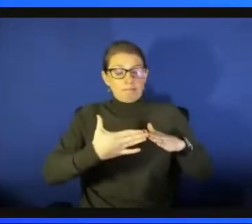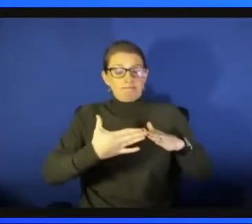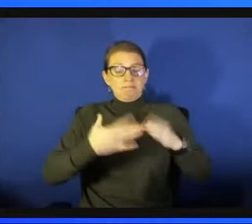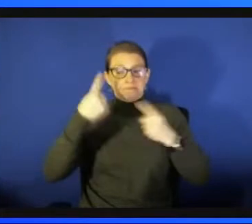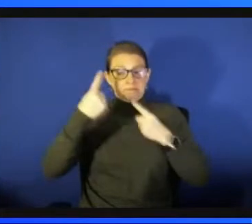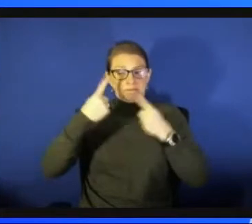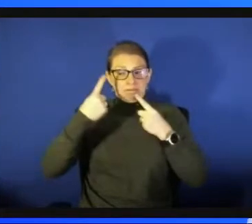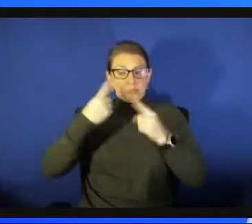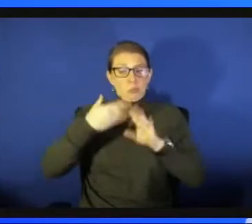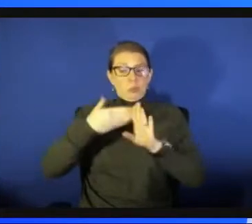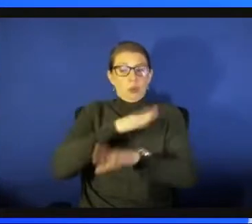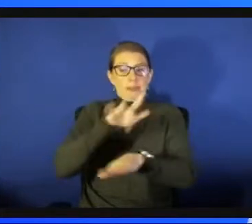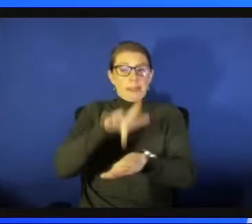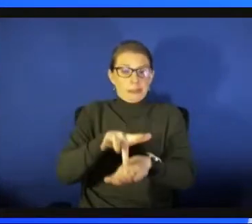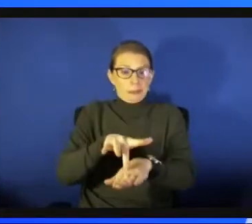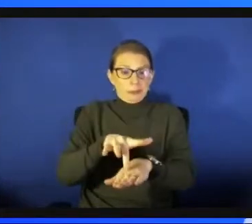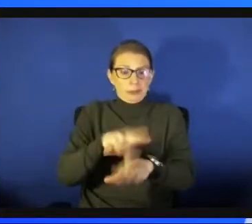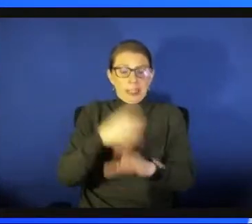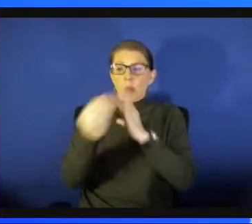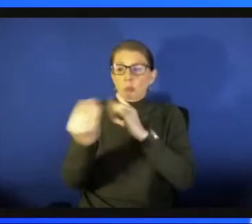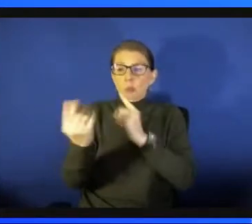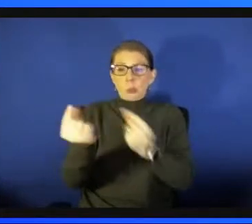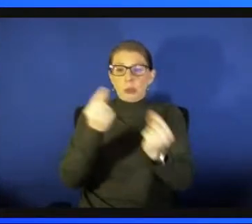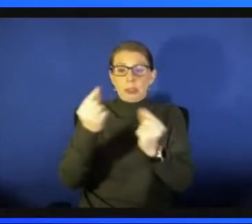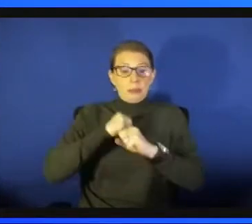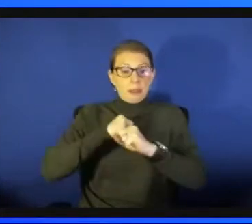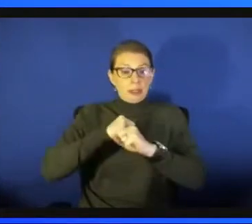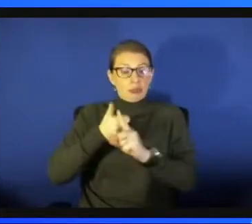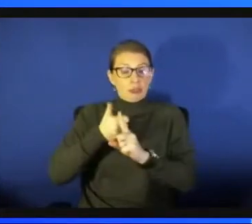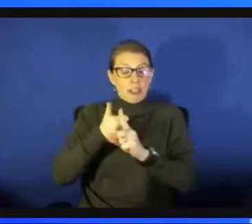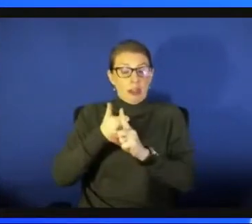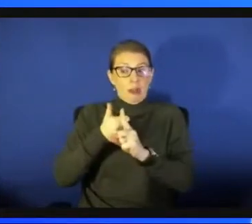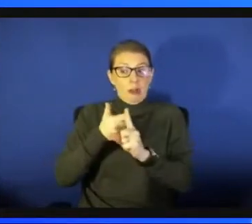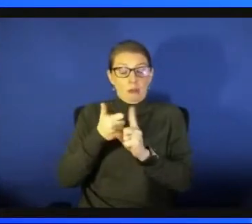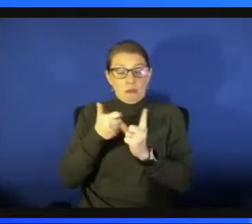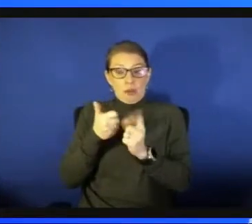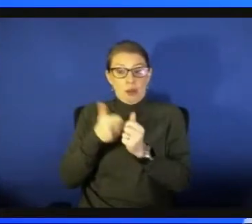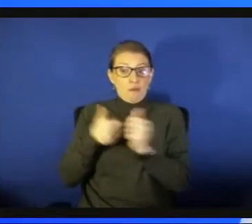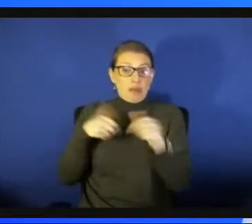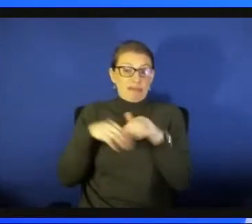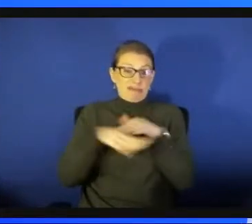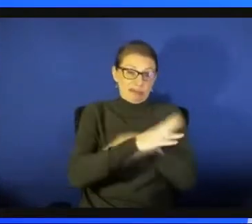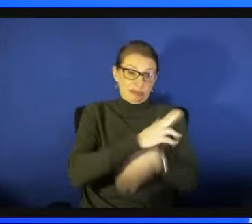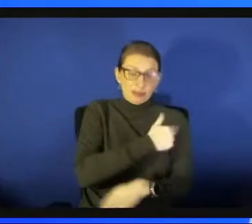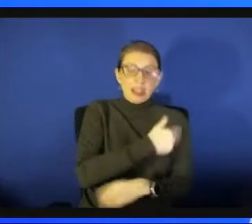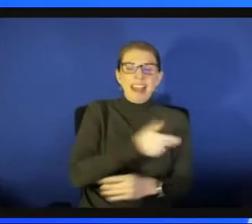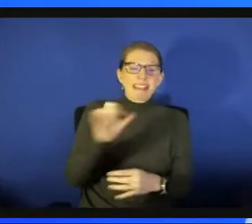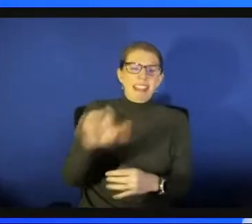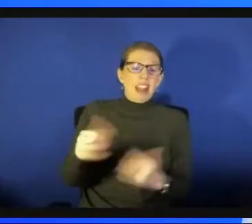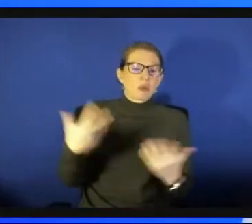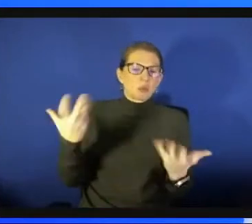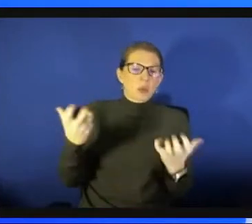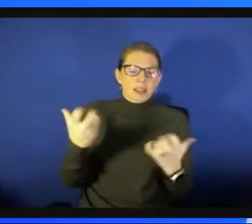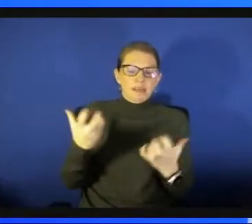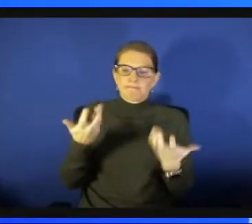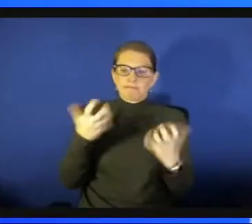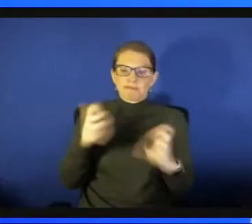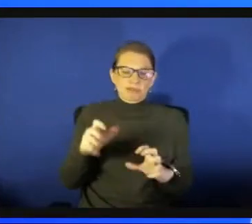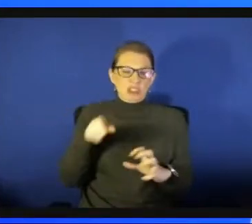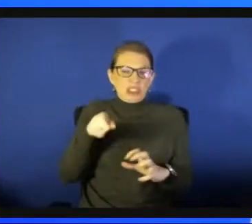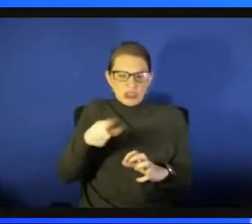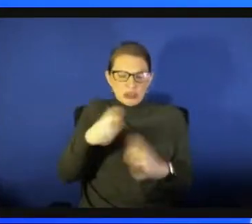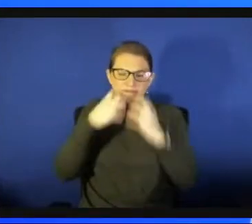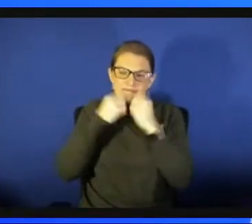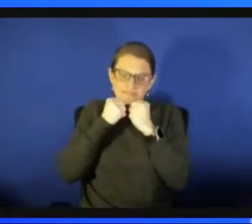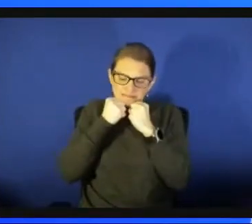doing. And the best way, again, to protect yourself from having to come back into the hospital, and that's really what we want. We don't want you and your loved ones having to come to the